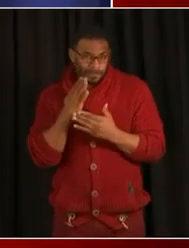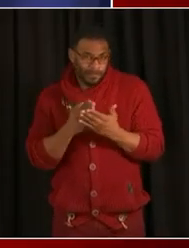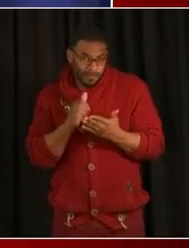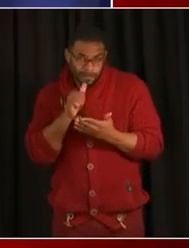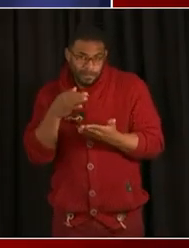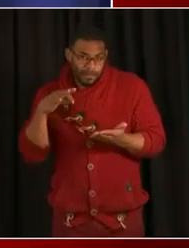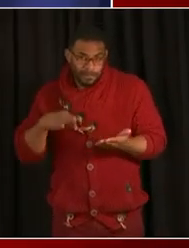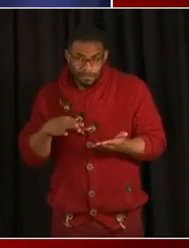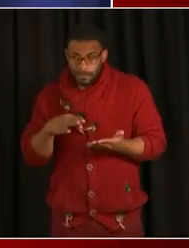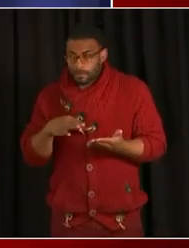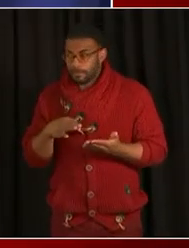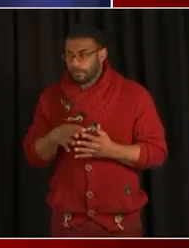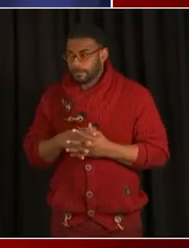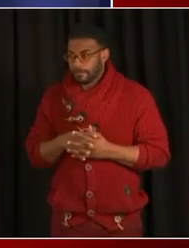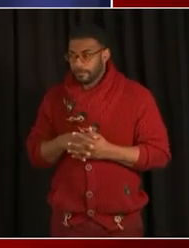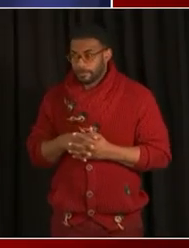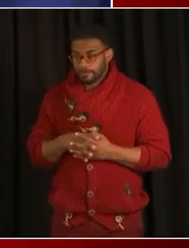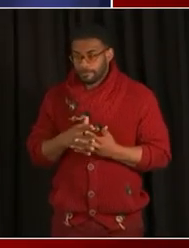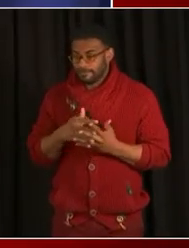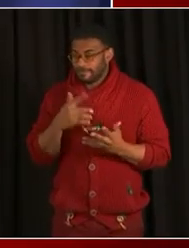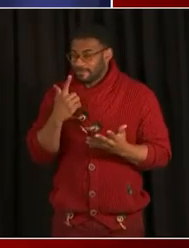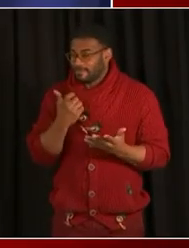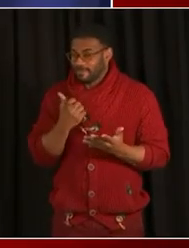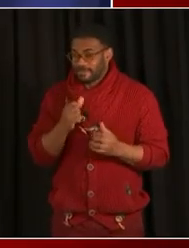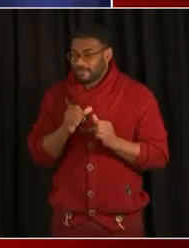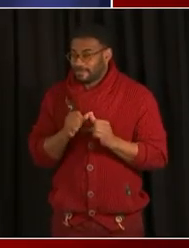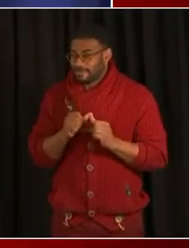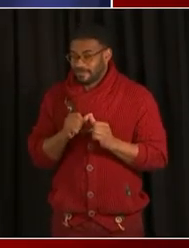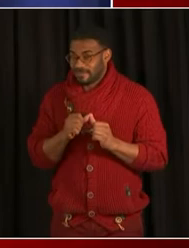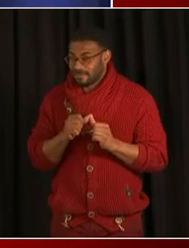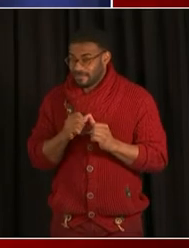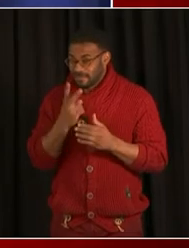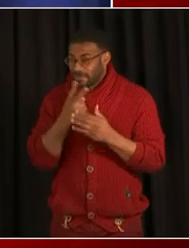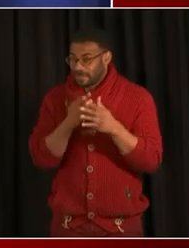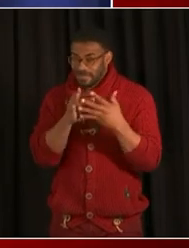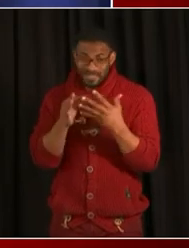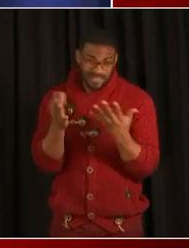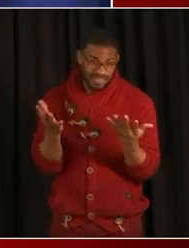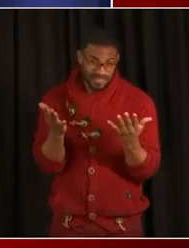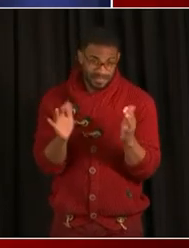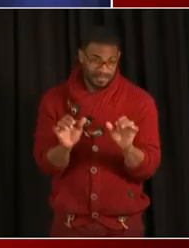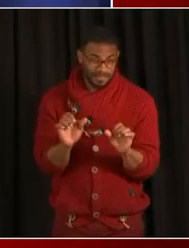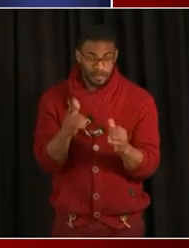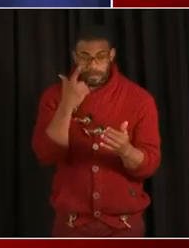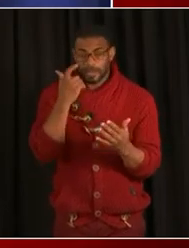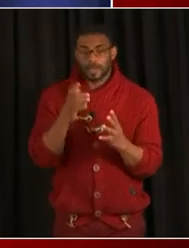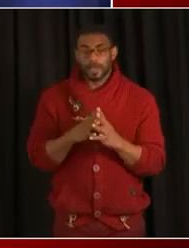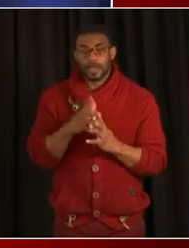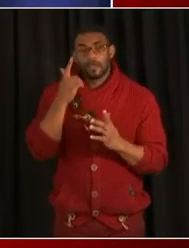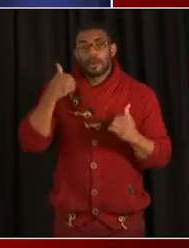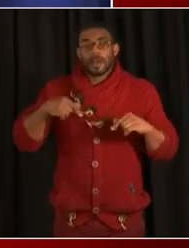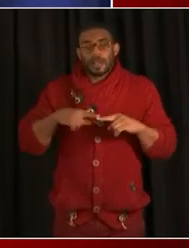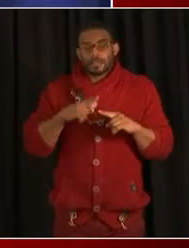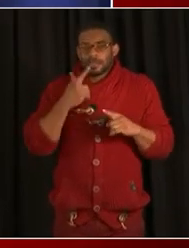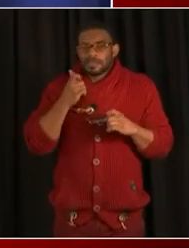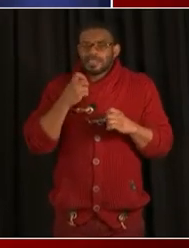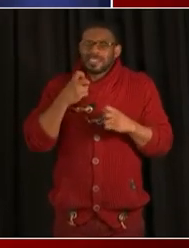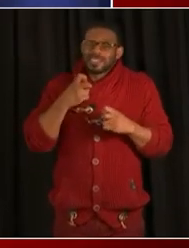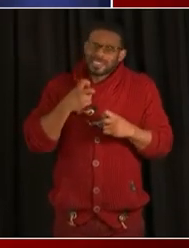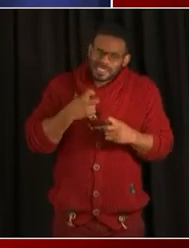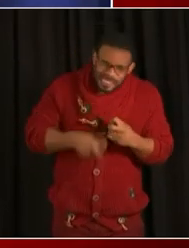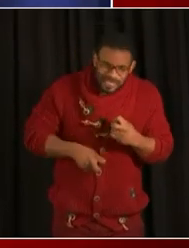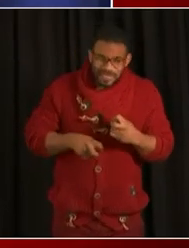some nonprofits, just to keep both as options. Because for us, it's just